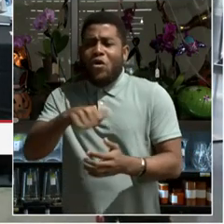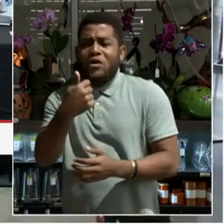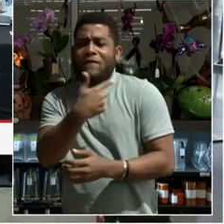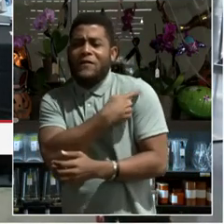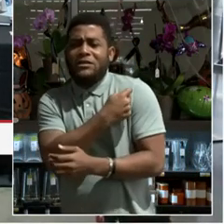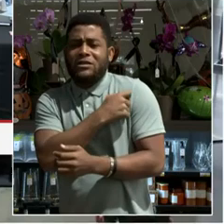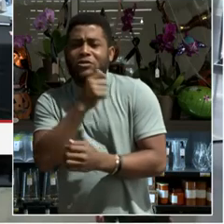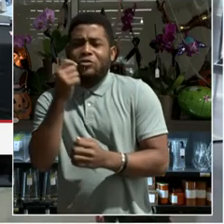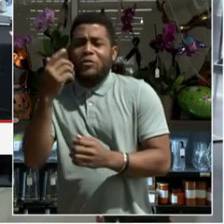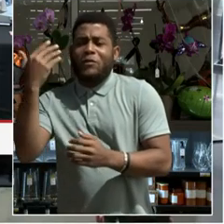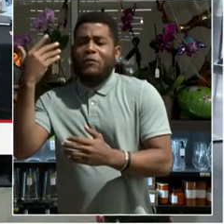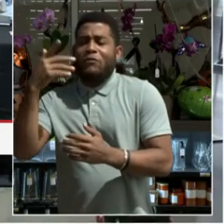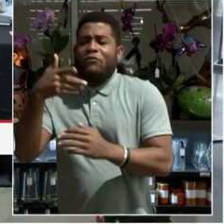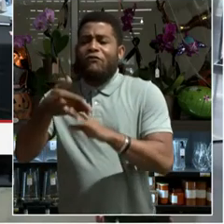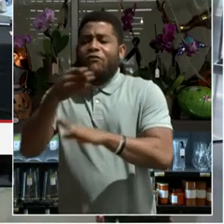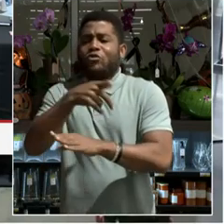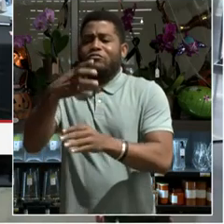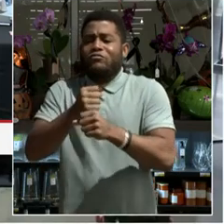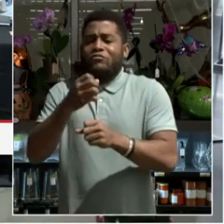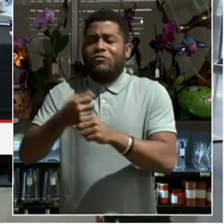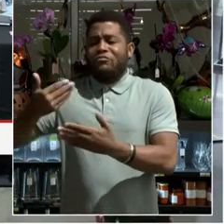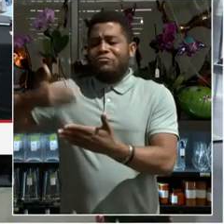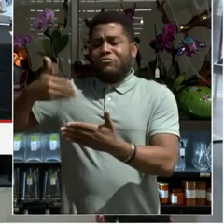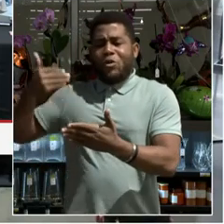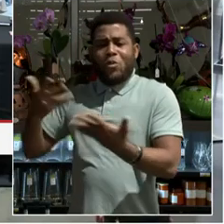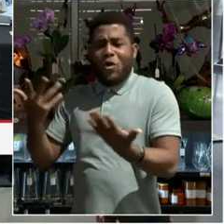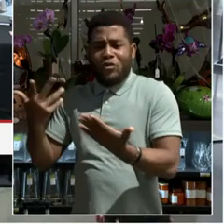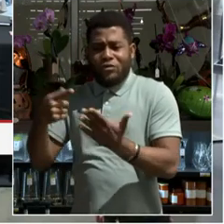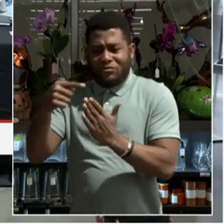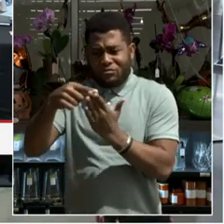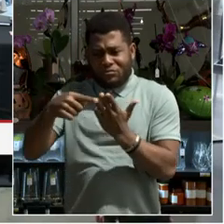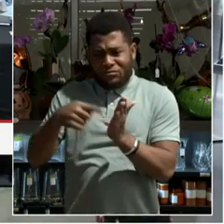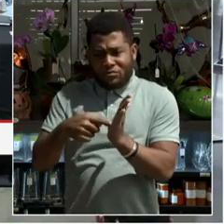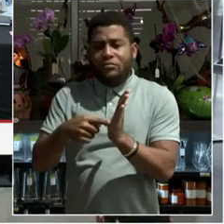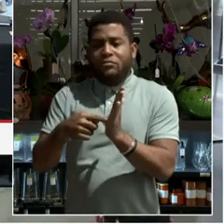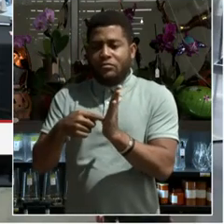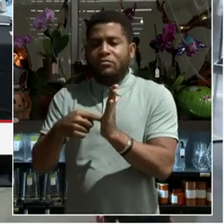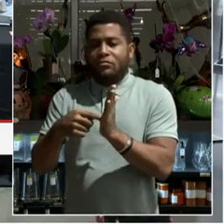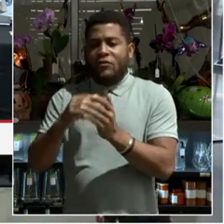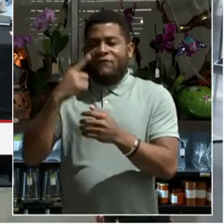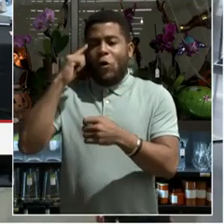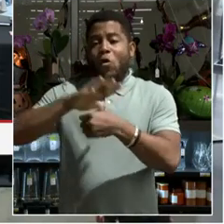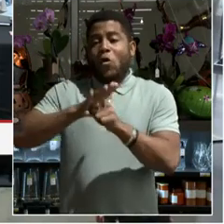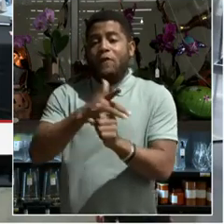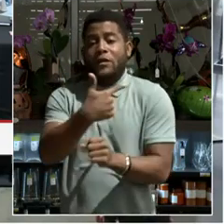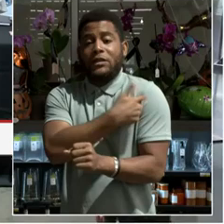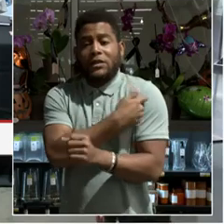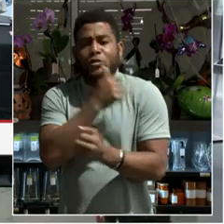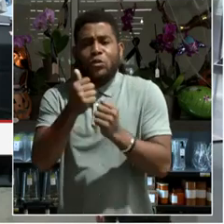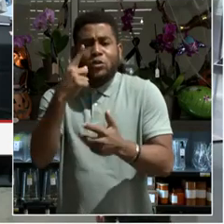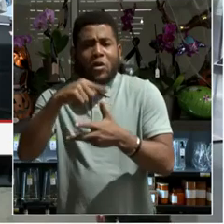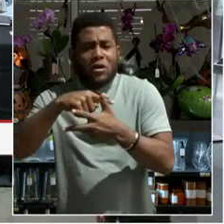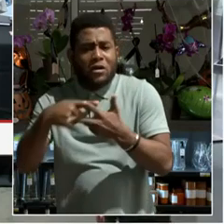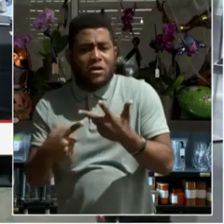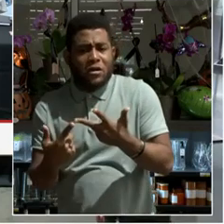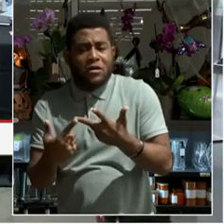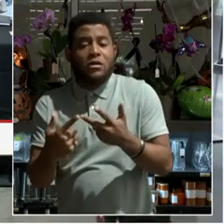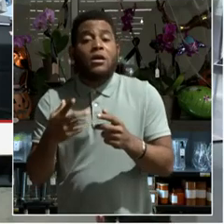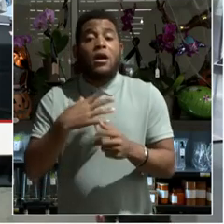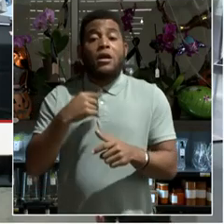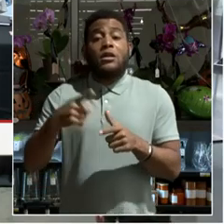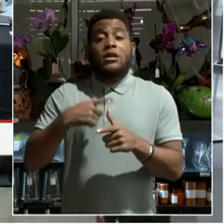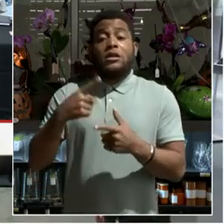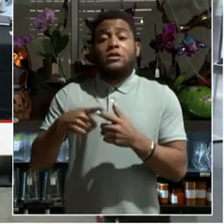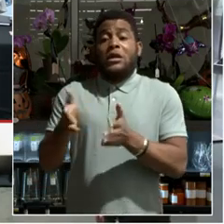past? Was it Moderna? Was it Pfizer? Was it J&J? And we rely on people to be truthful. They also ask you your past